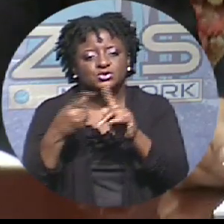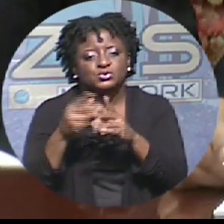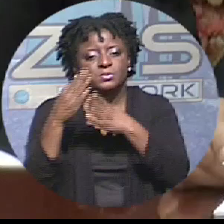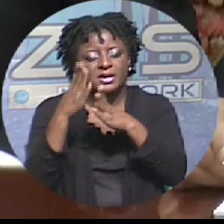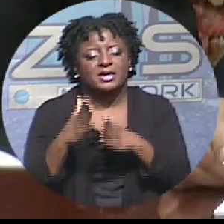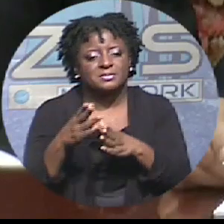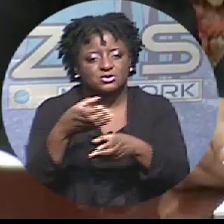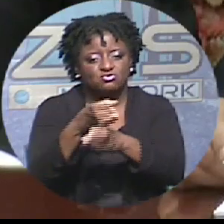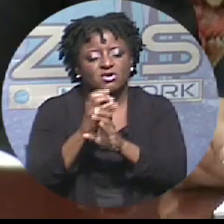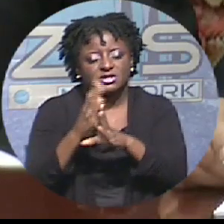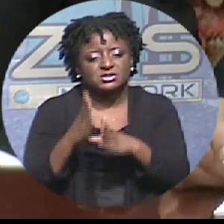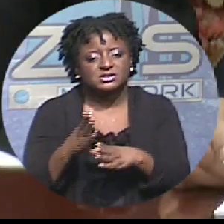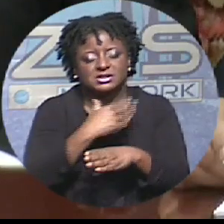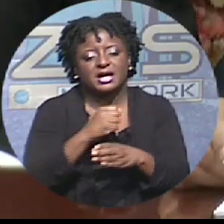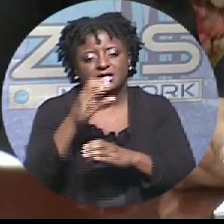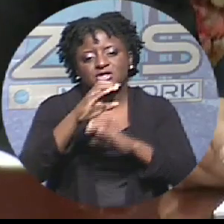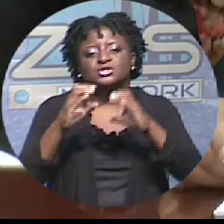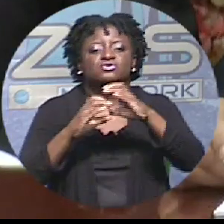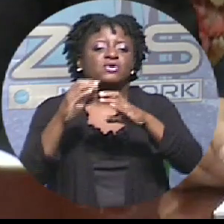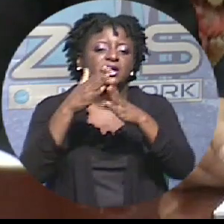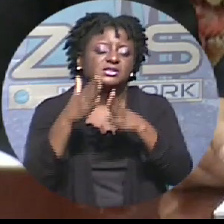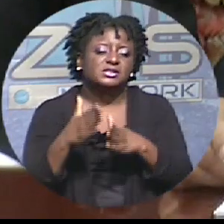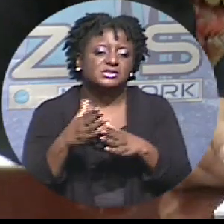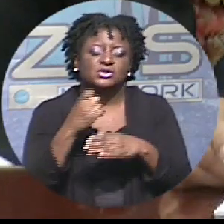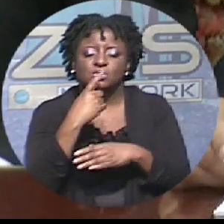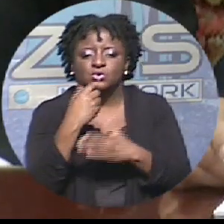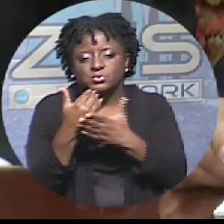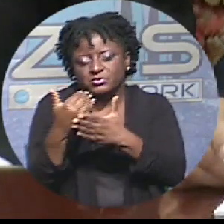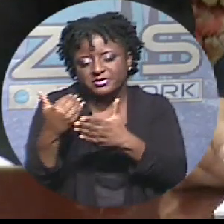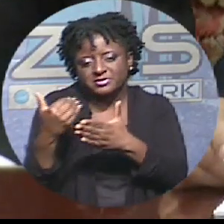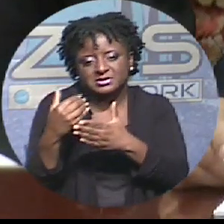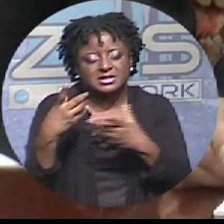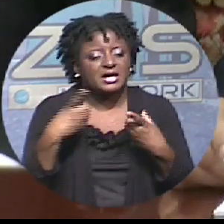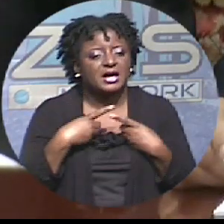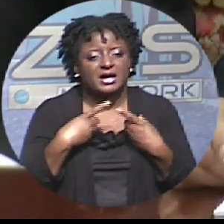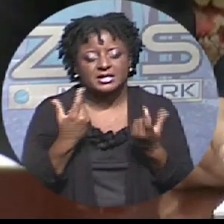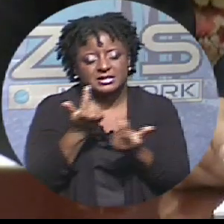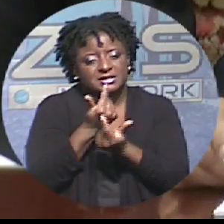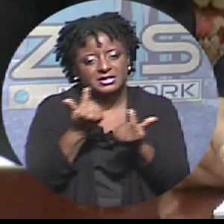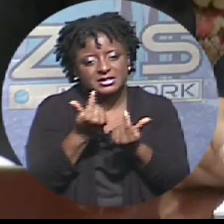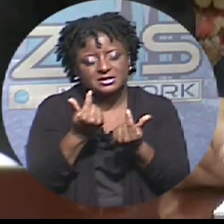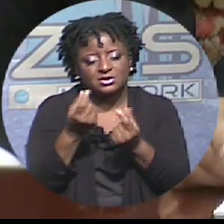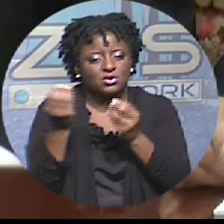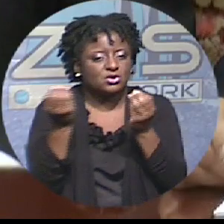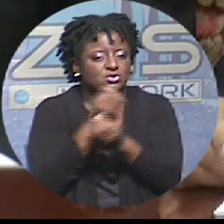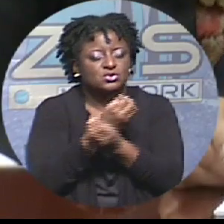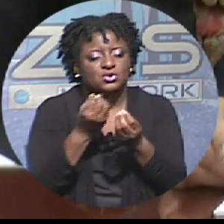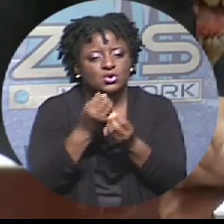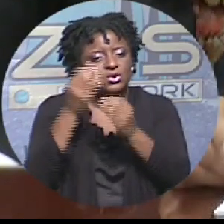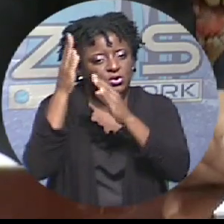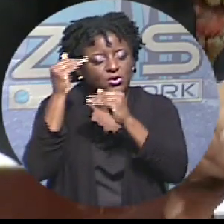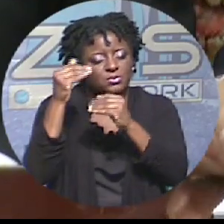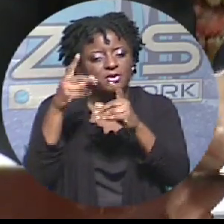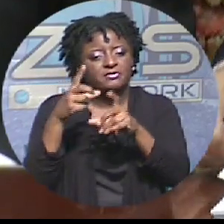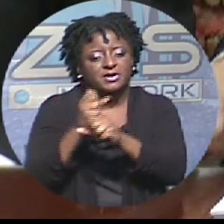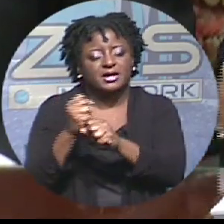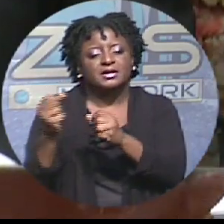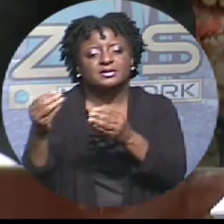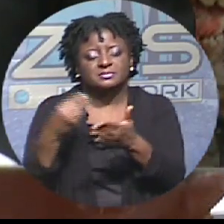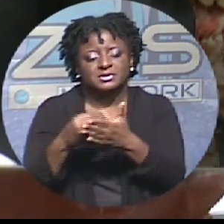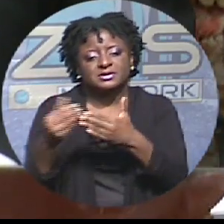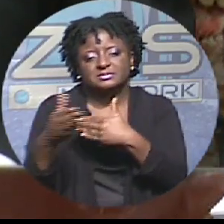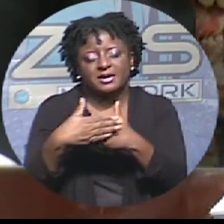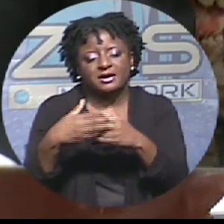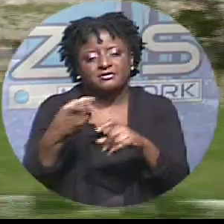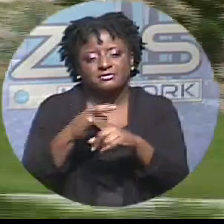Bahamian creditors and contractors who previously had little or no prospect of recovering anything